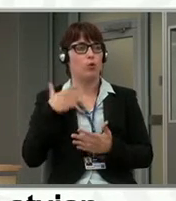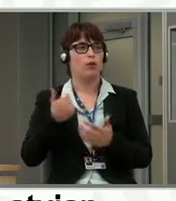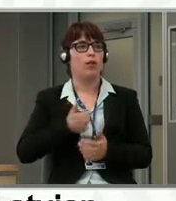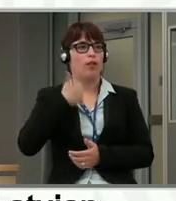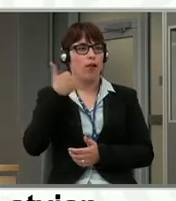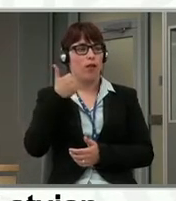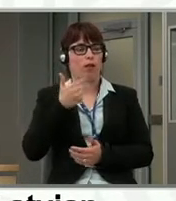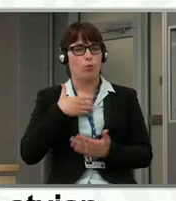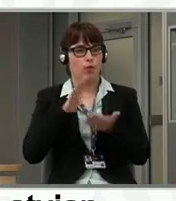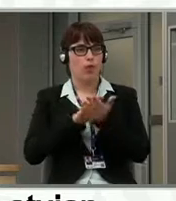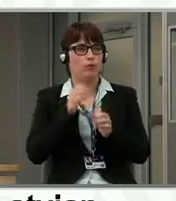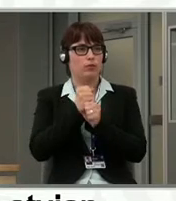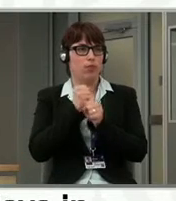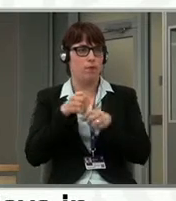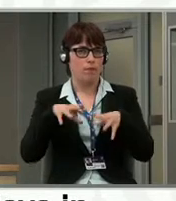this conference.